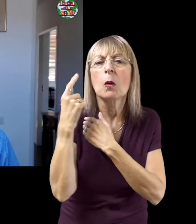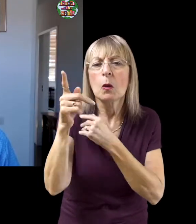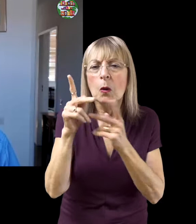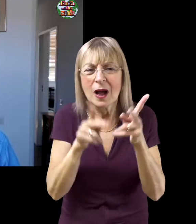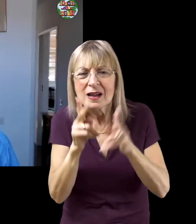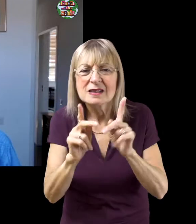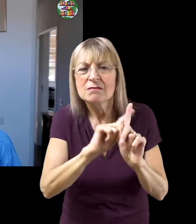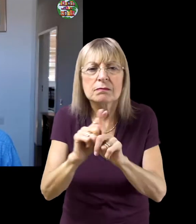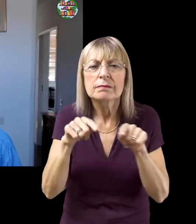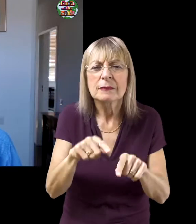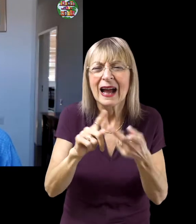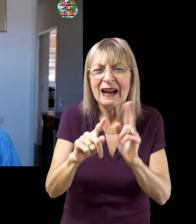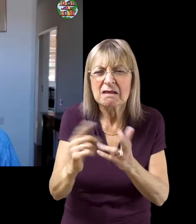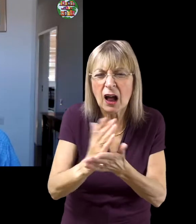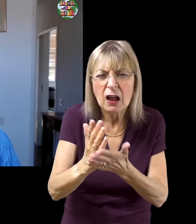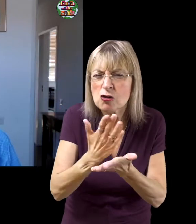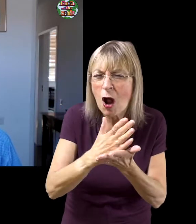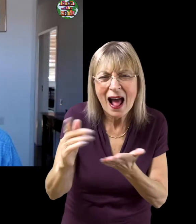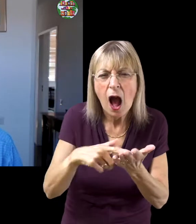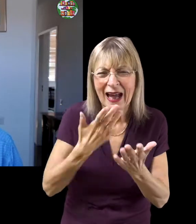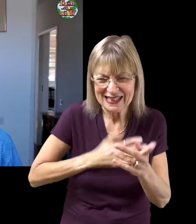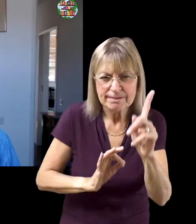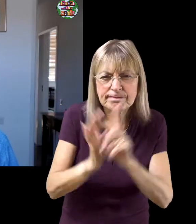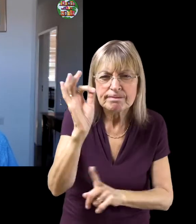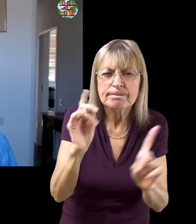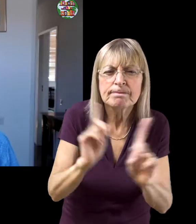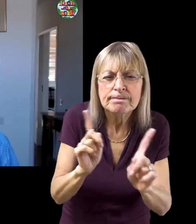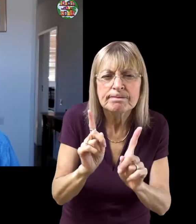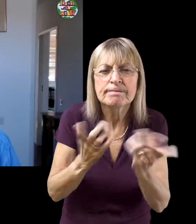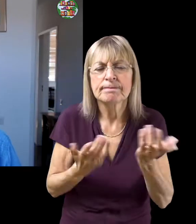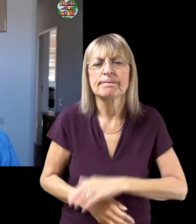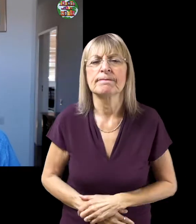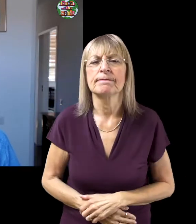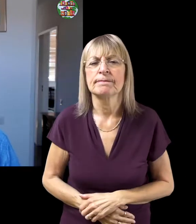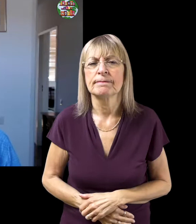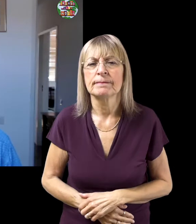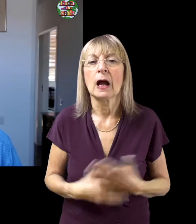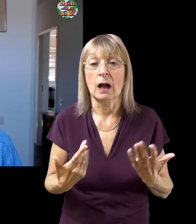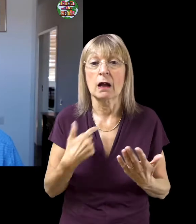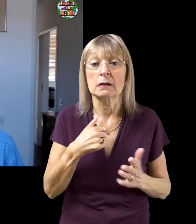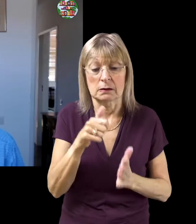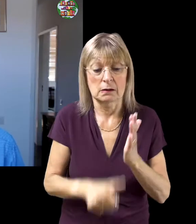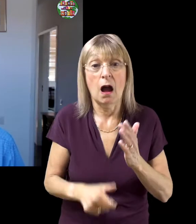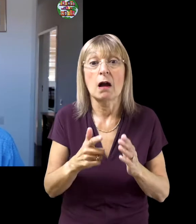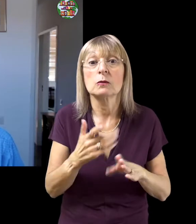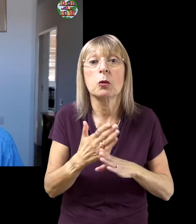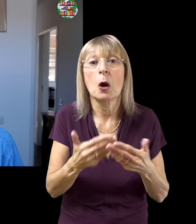with the editors about maybe some things that aren't clear or could be improved a little bit.